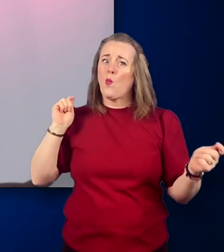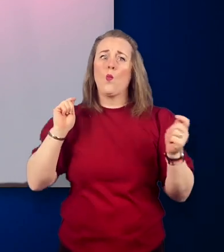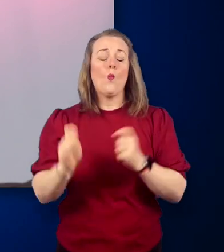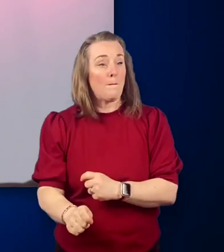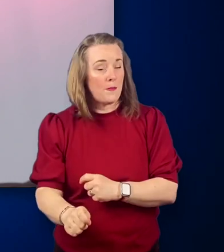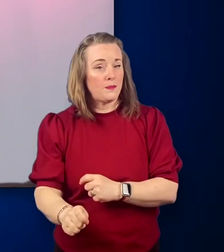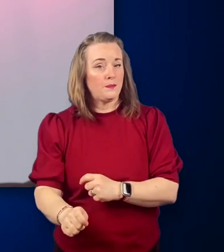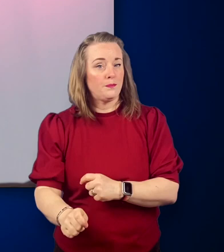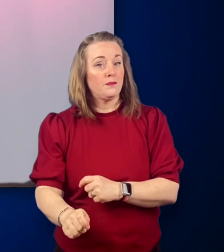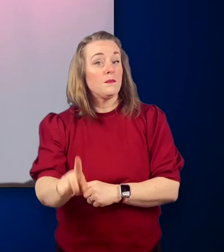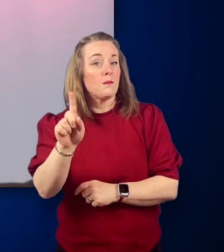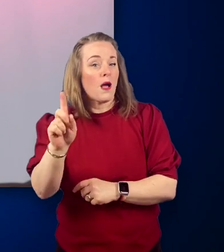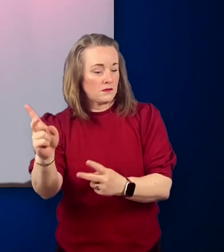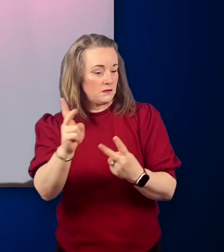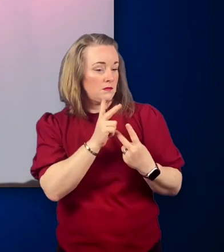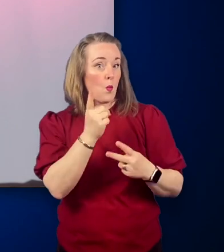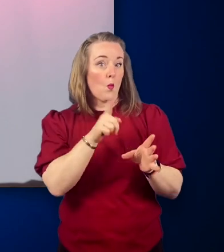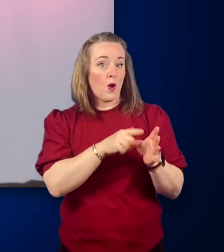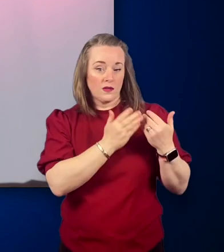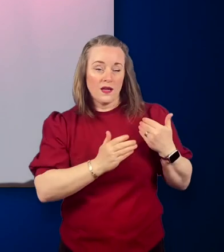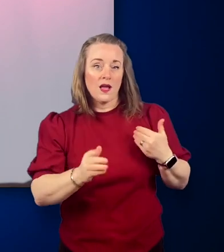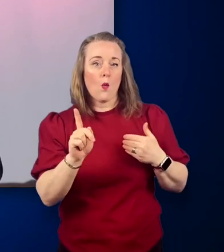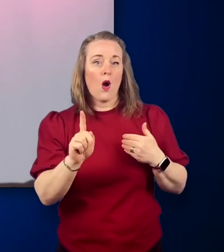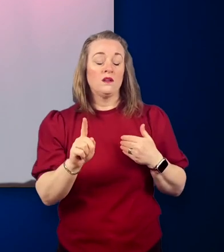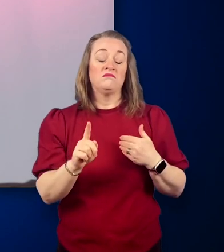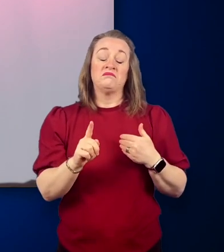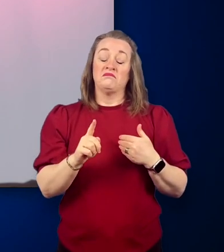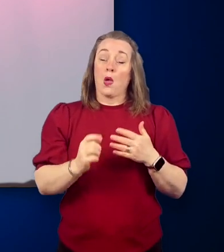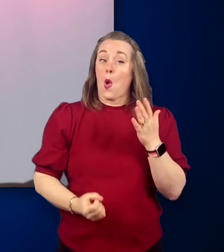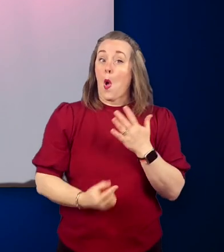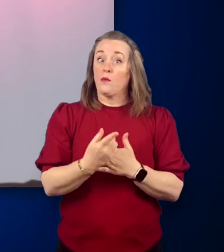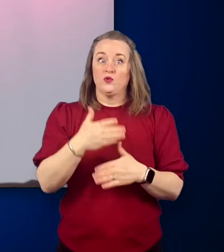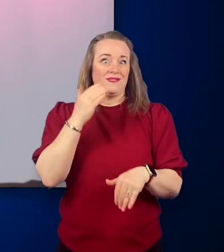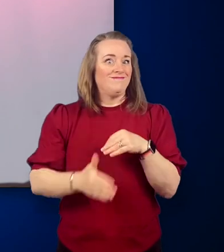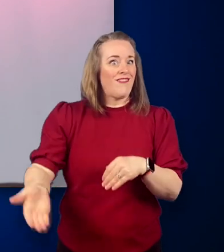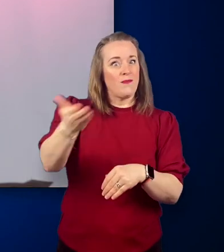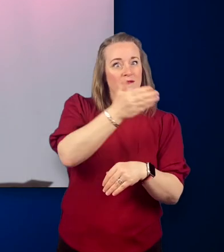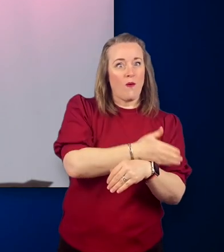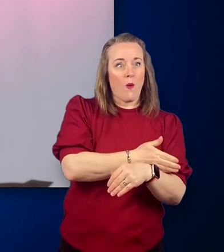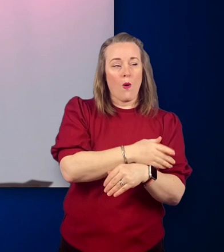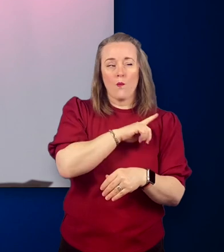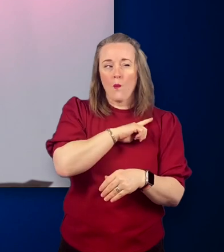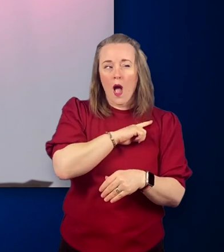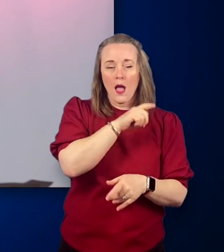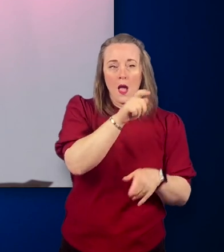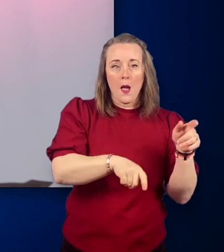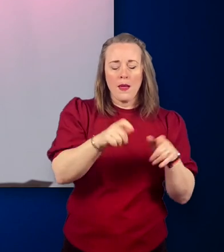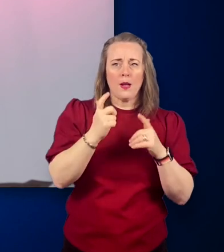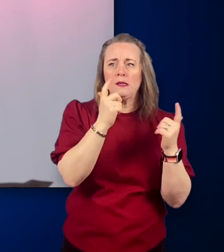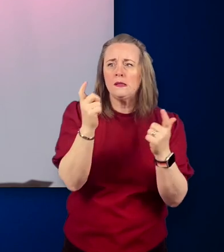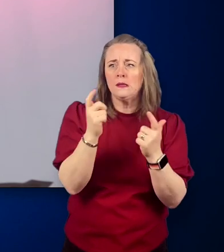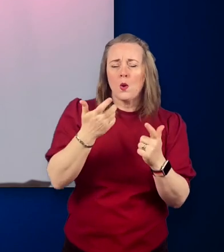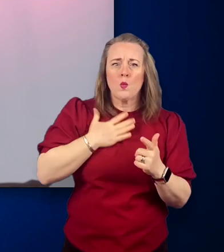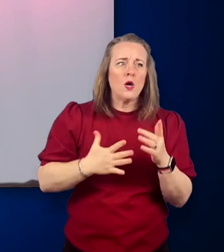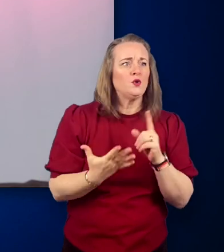an unprecedented opportunity as people have looked for hope, as people have tried to understand